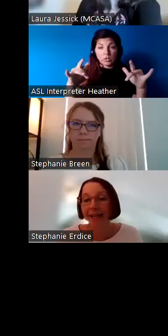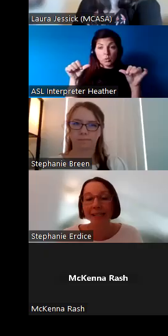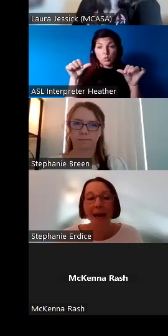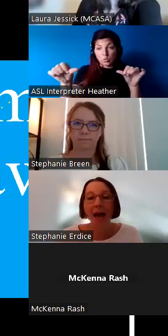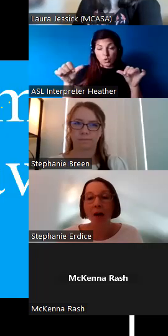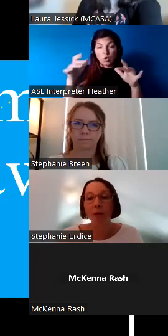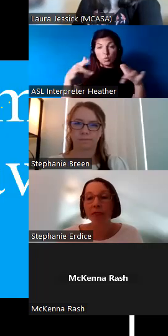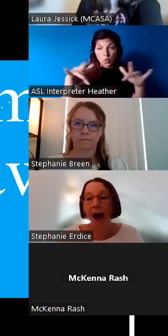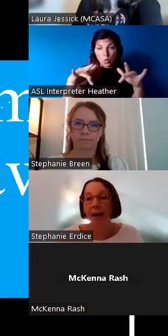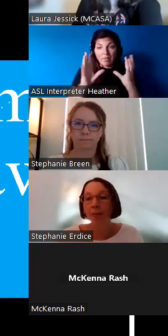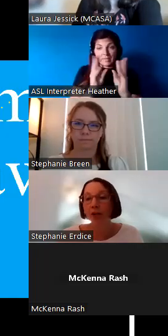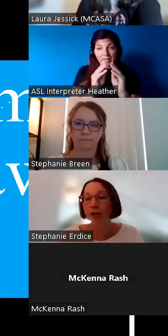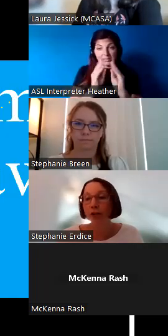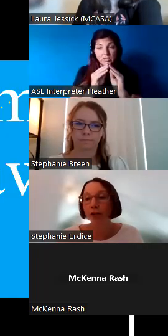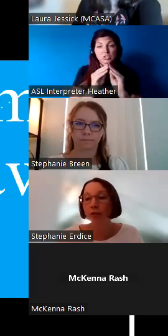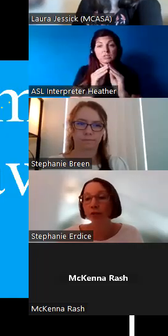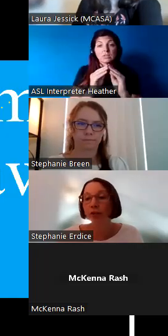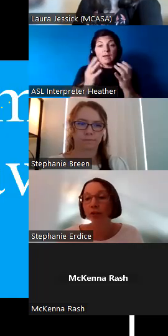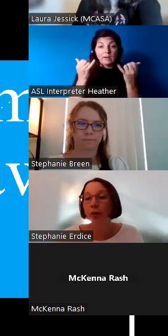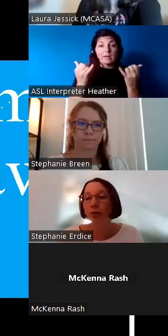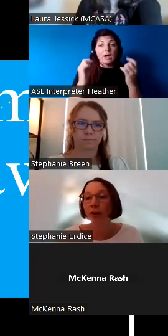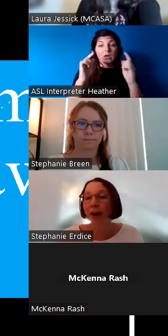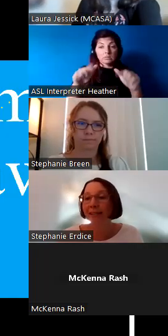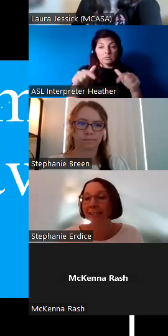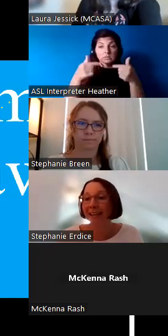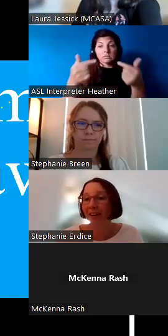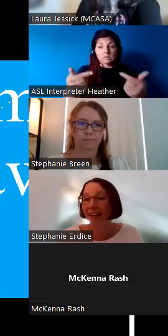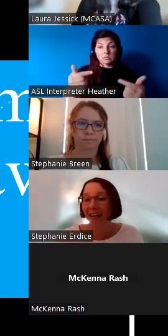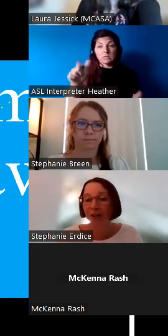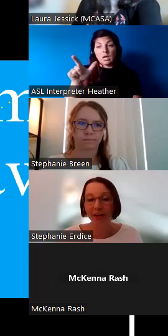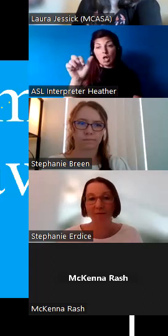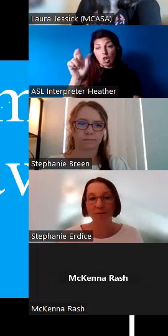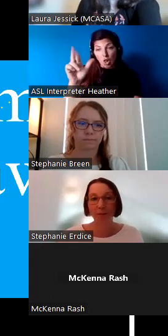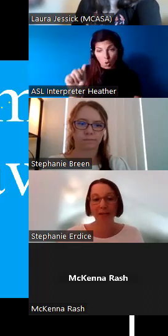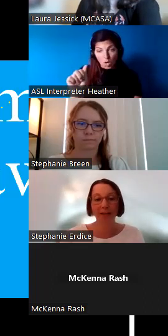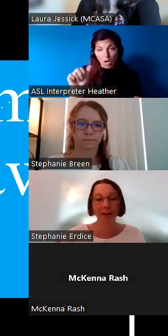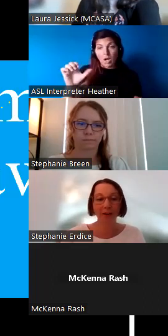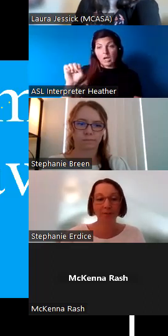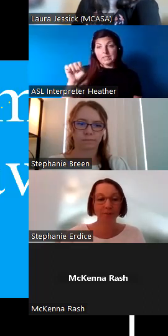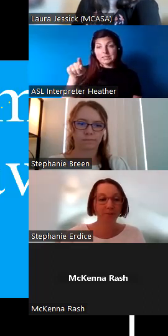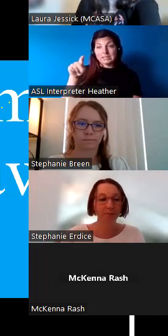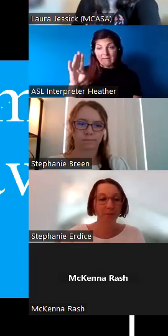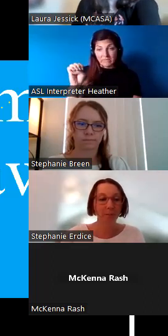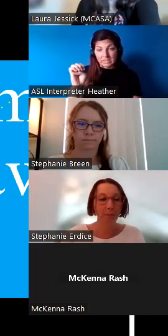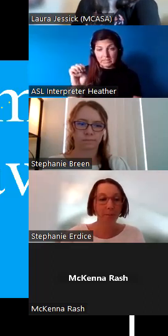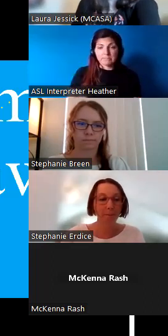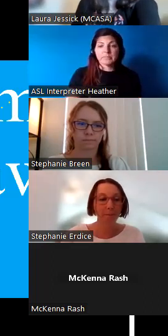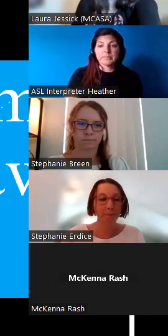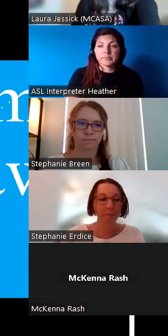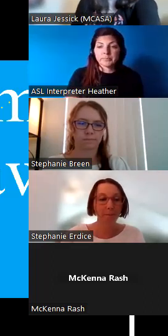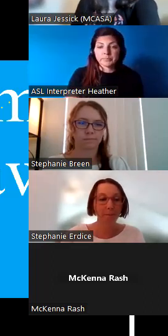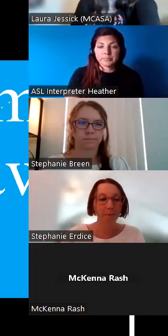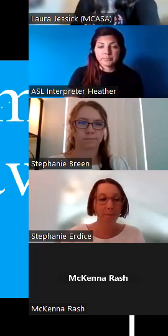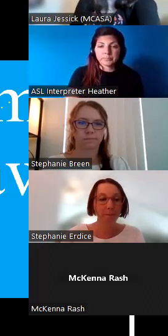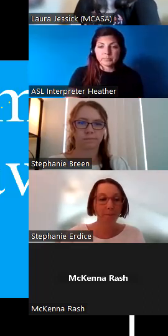here in a second. And with that, I'm going to turn it over to Laura and Stephanie. Thank you again for being here.